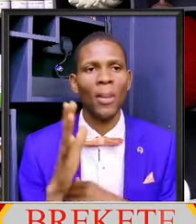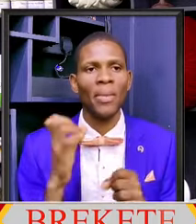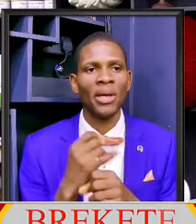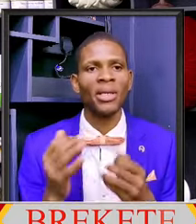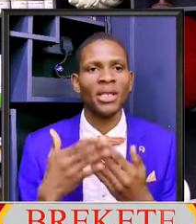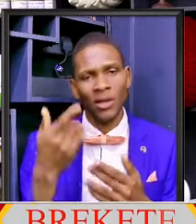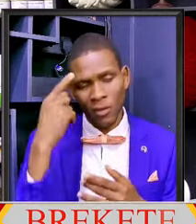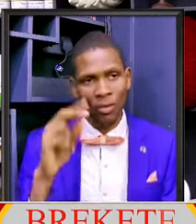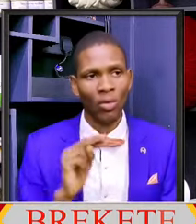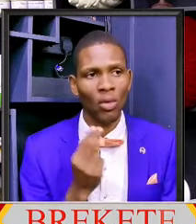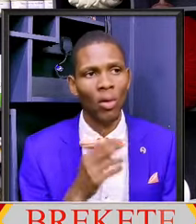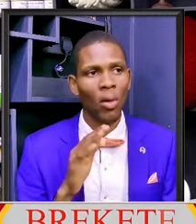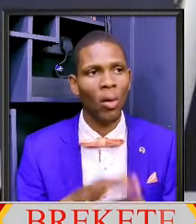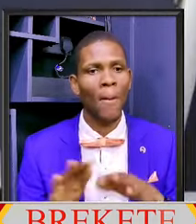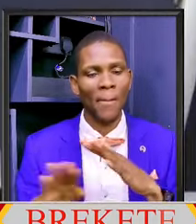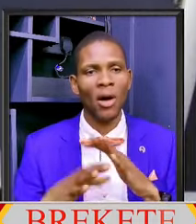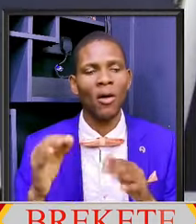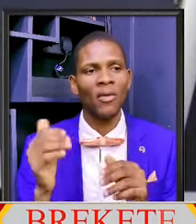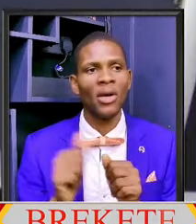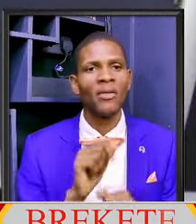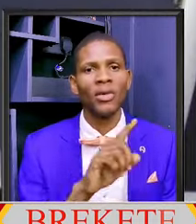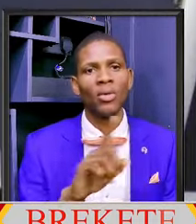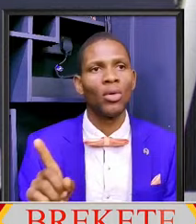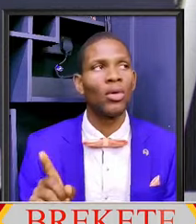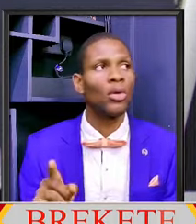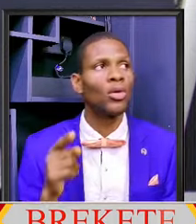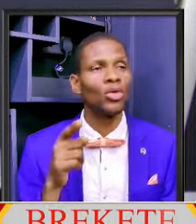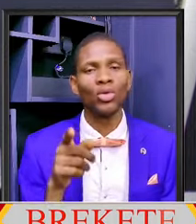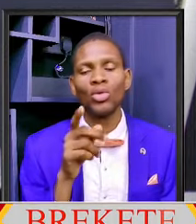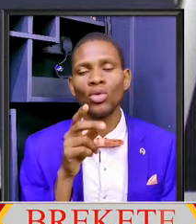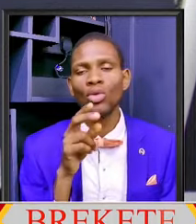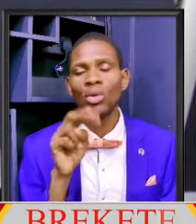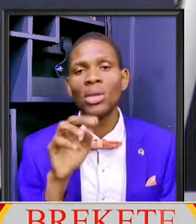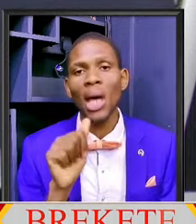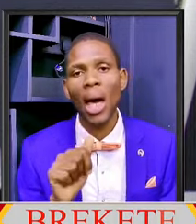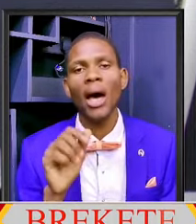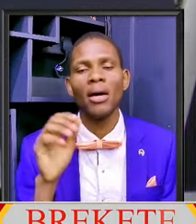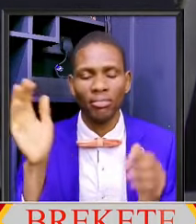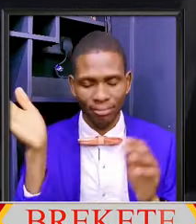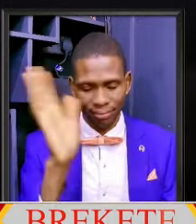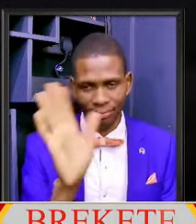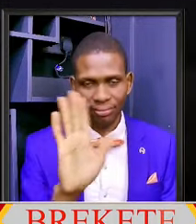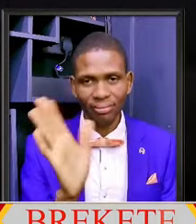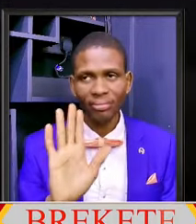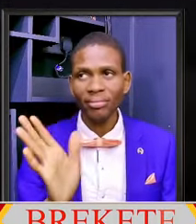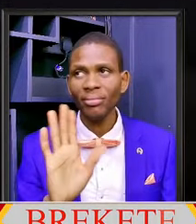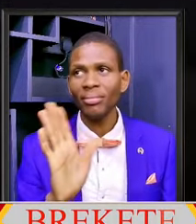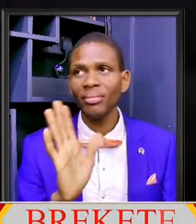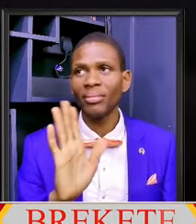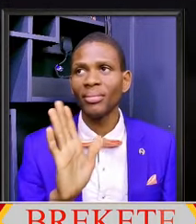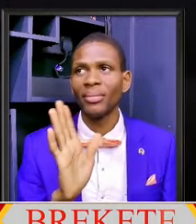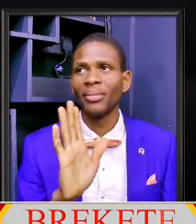for us. On behalf of everybody, una waiting. Bye.